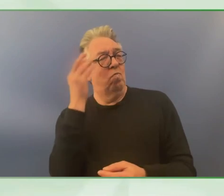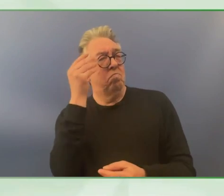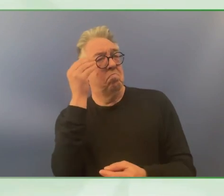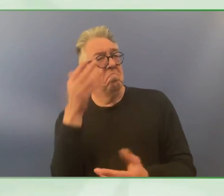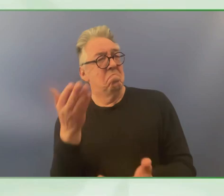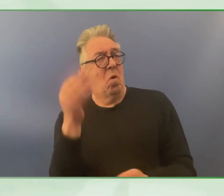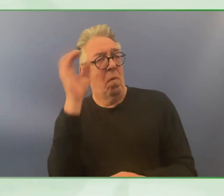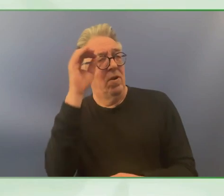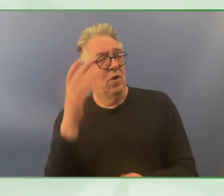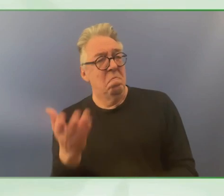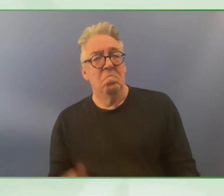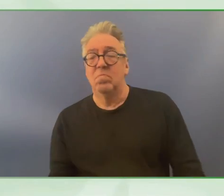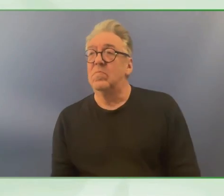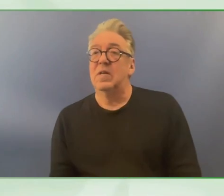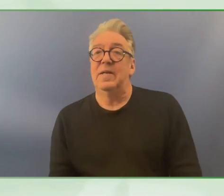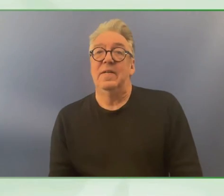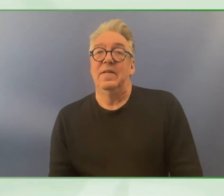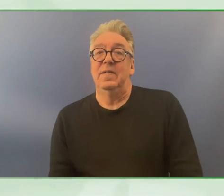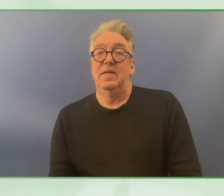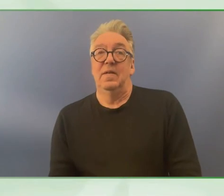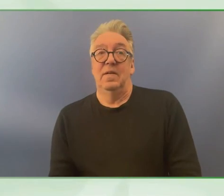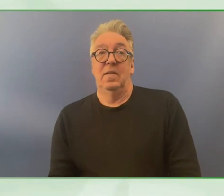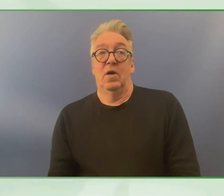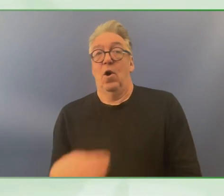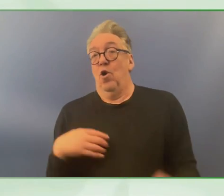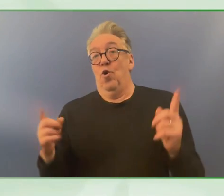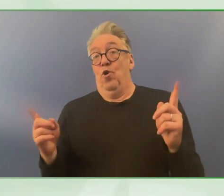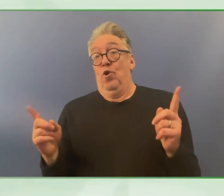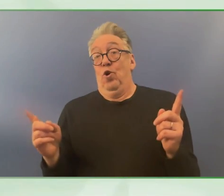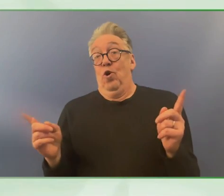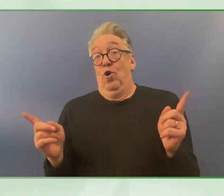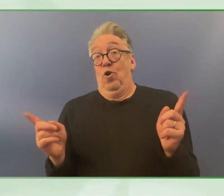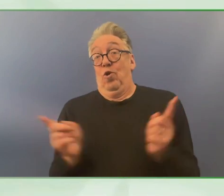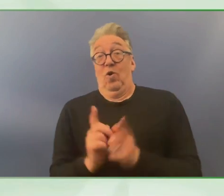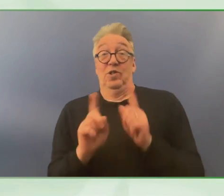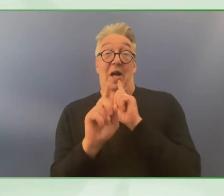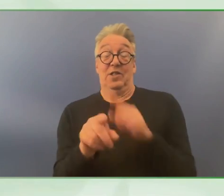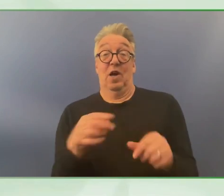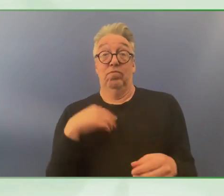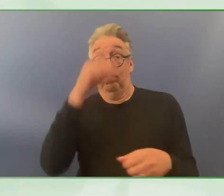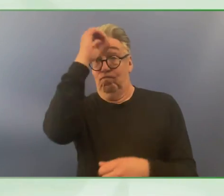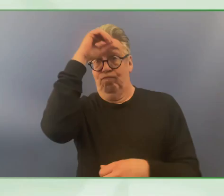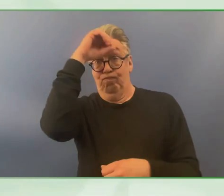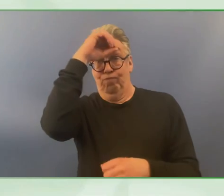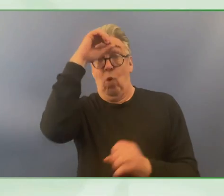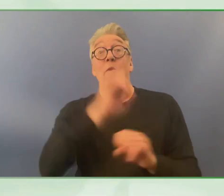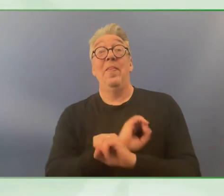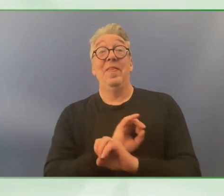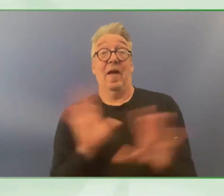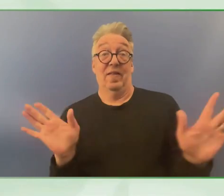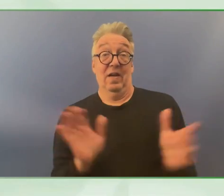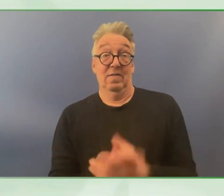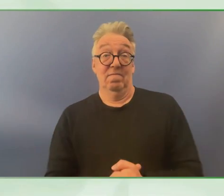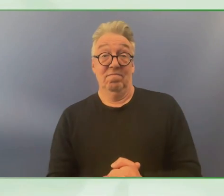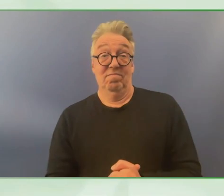Interesting. So I'll quickly answer that because I have the most limited knowledge, not at all, about this. For us, we have used